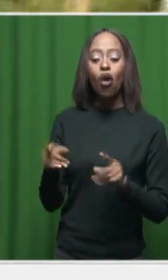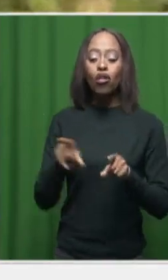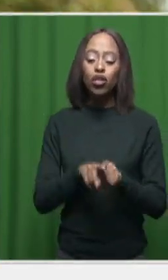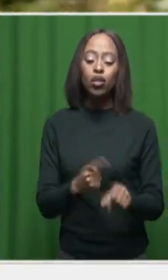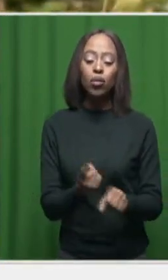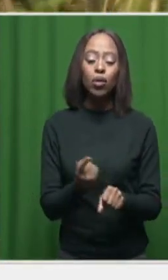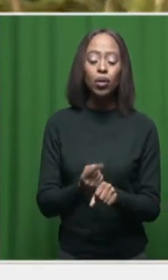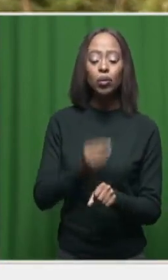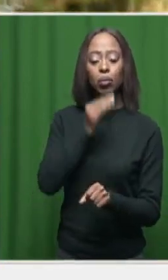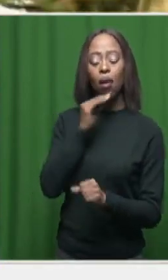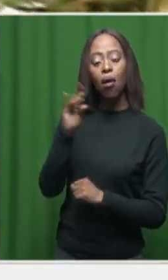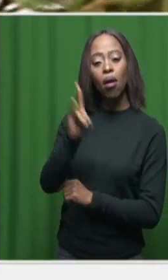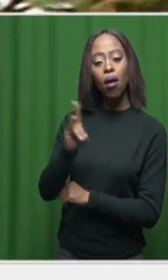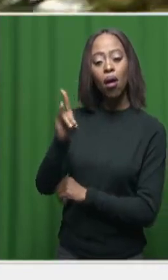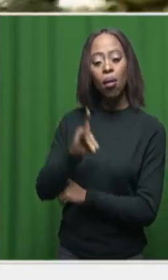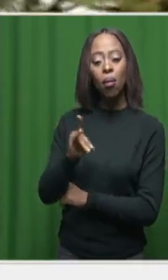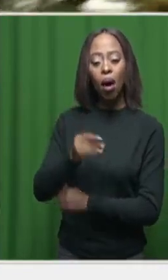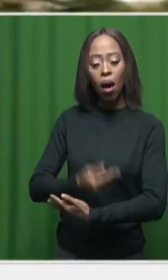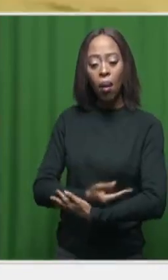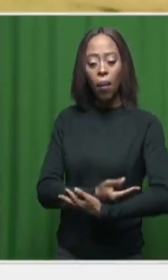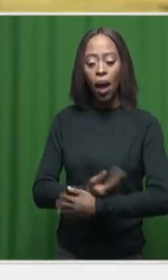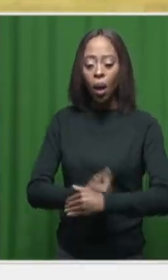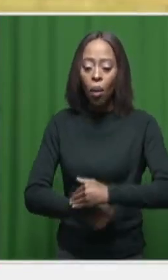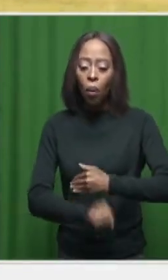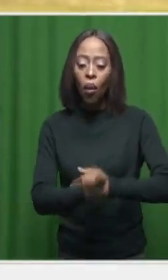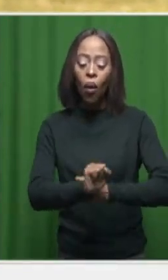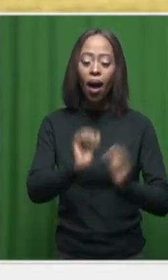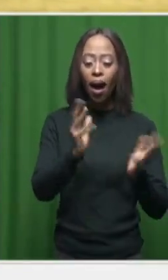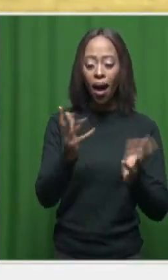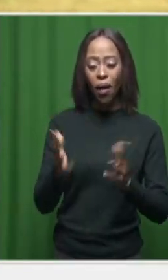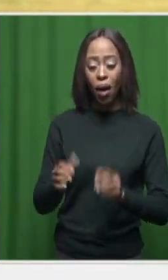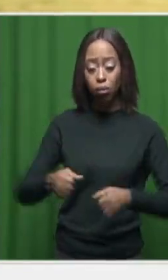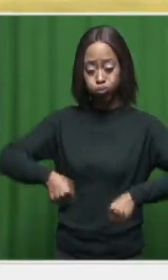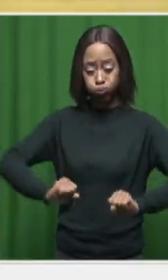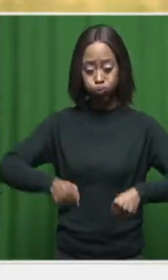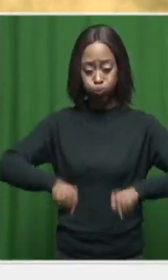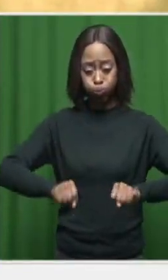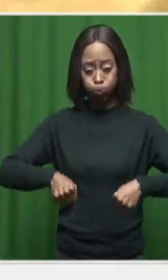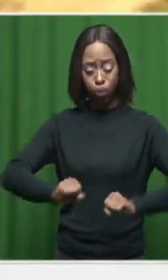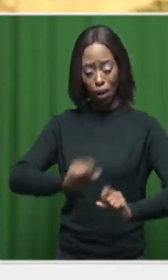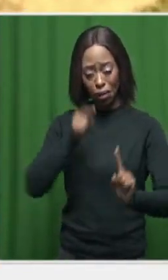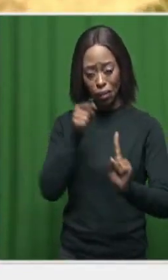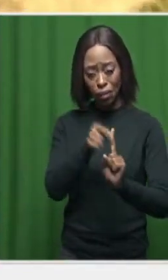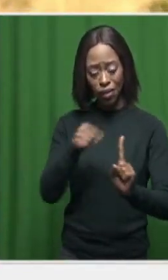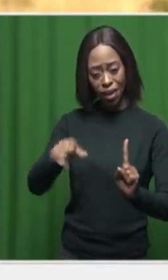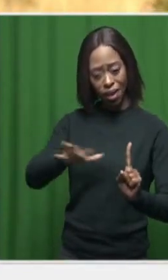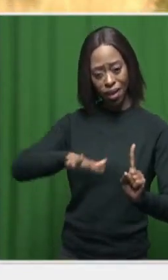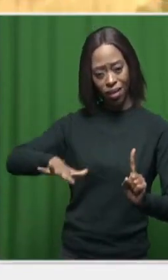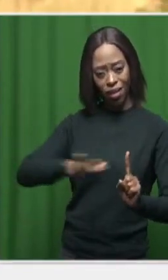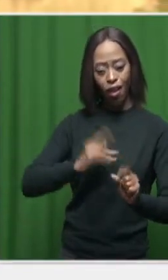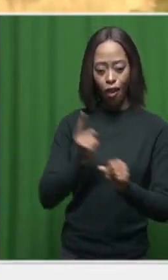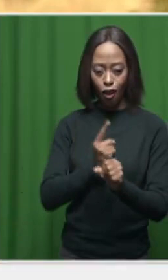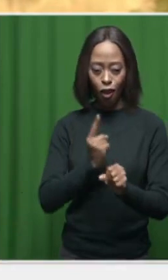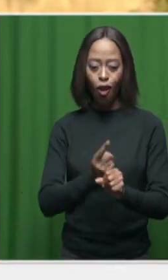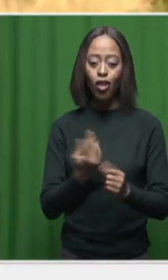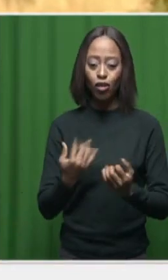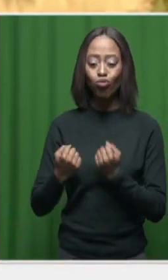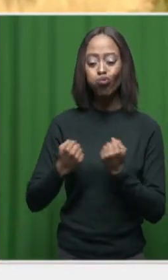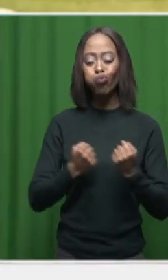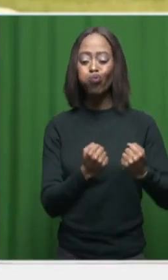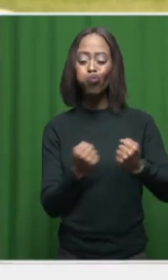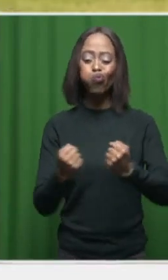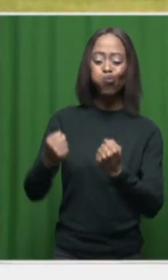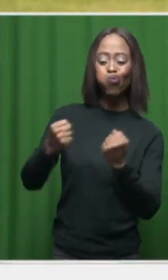also how the animal carry the babies. Also the quad bike, we got a specific area where we always do also